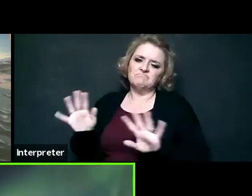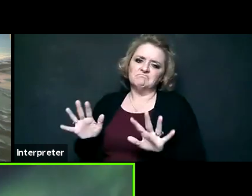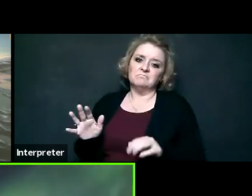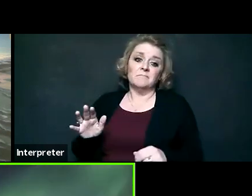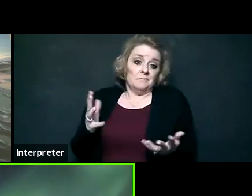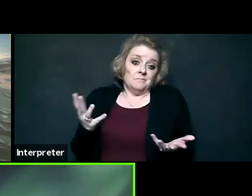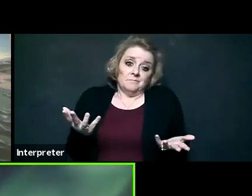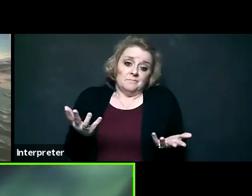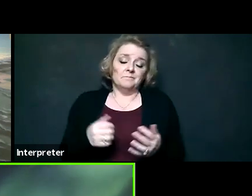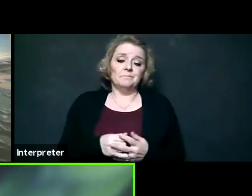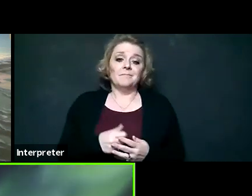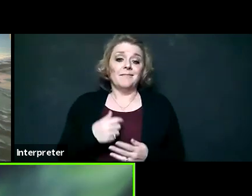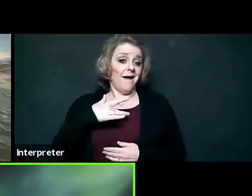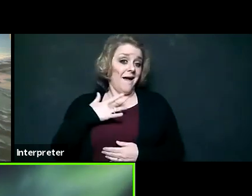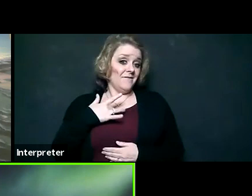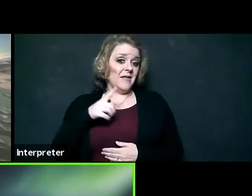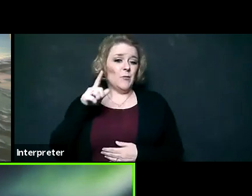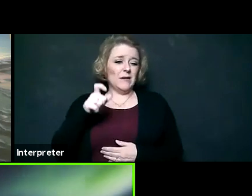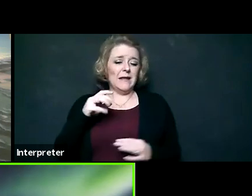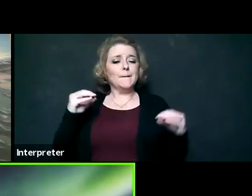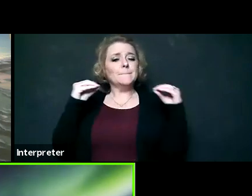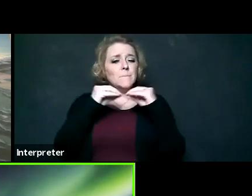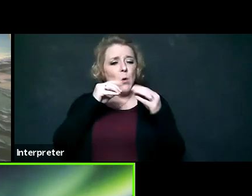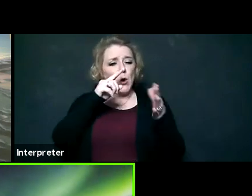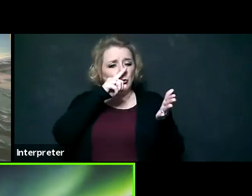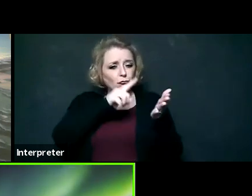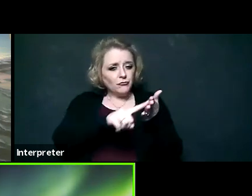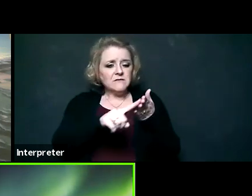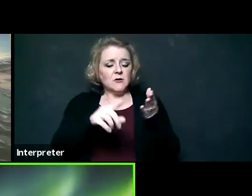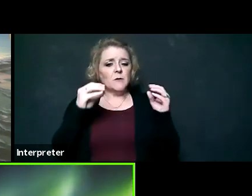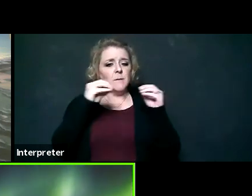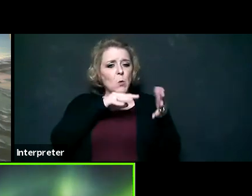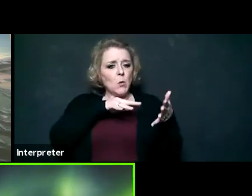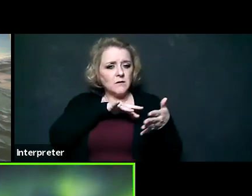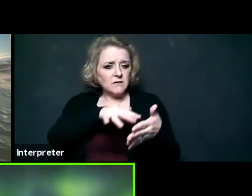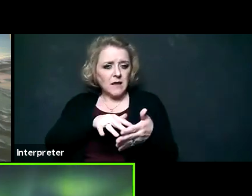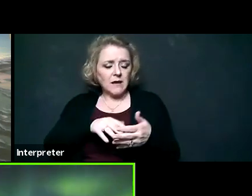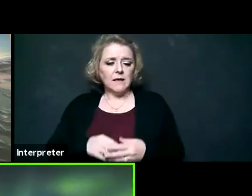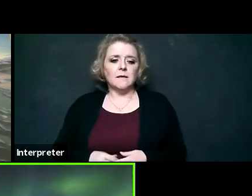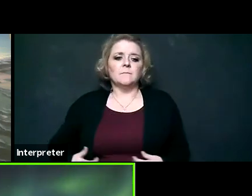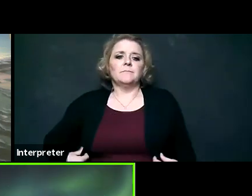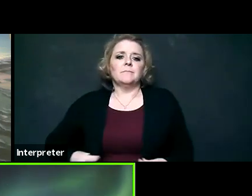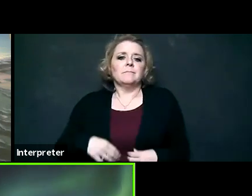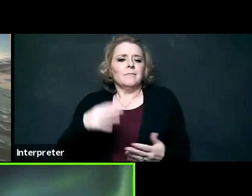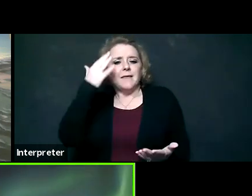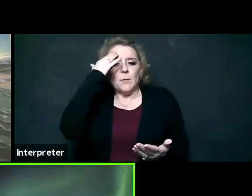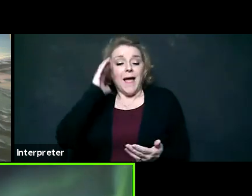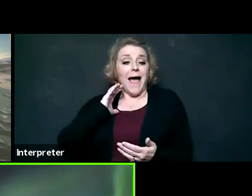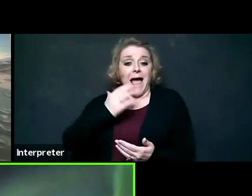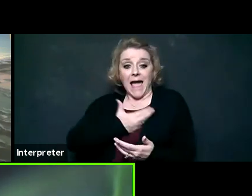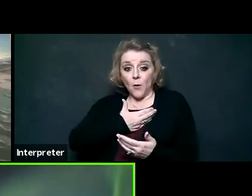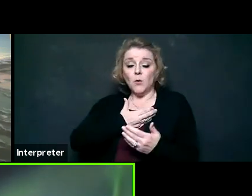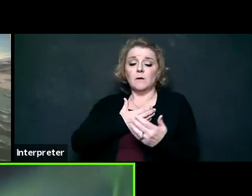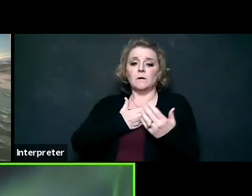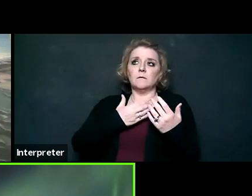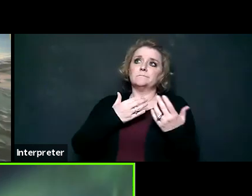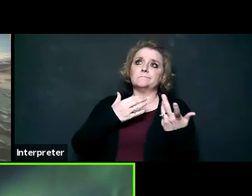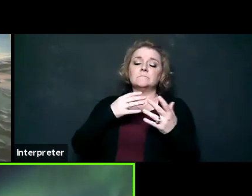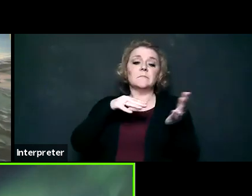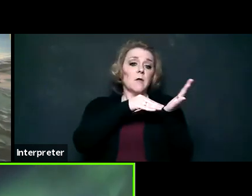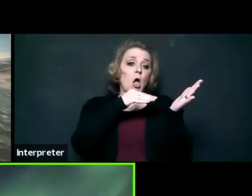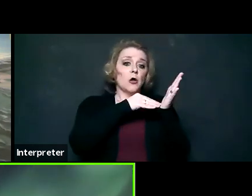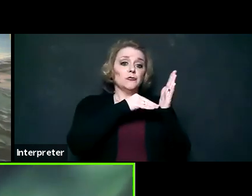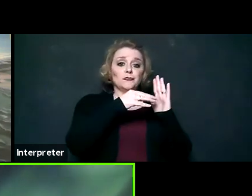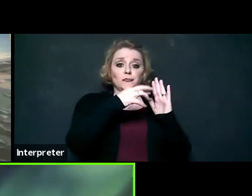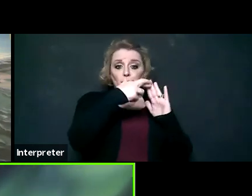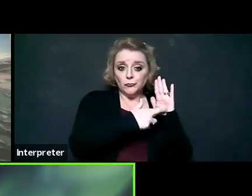population. I think we need more scientific evidence. I am taught do no harm. Giving that has the potential of doing more harm than I can